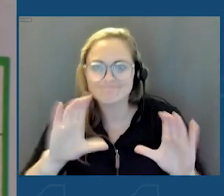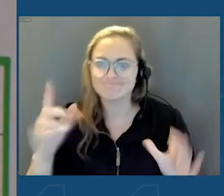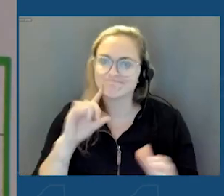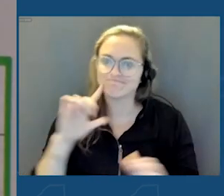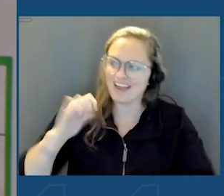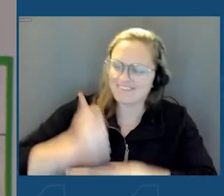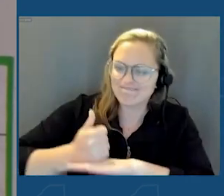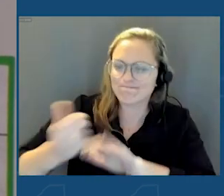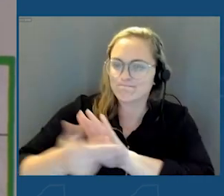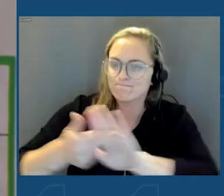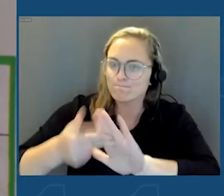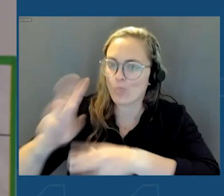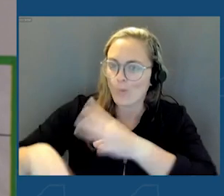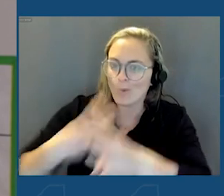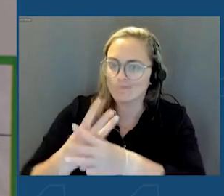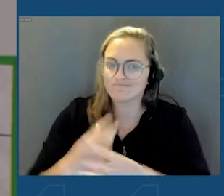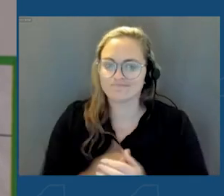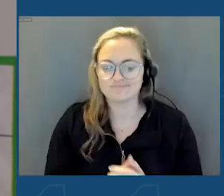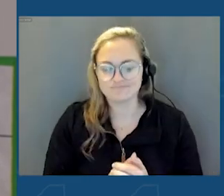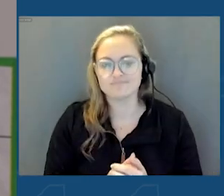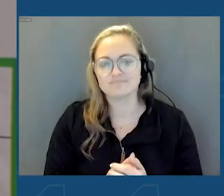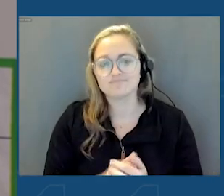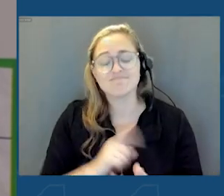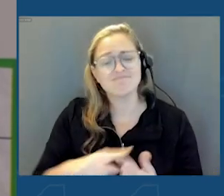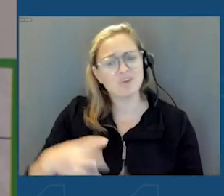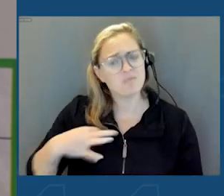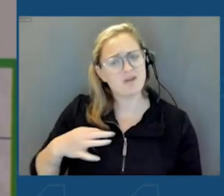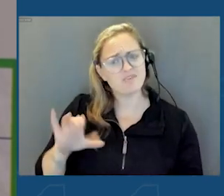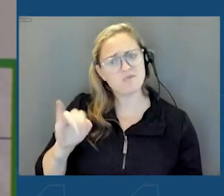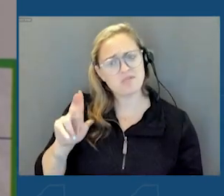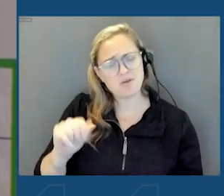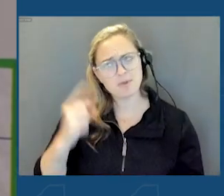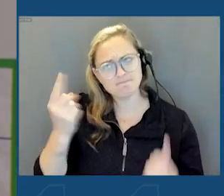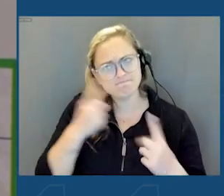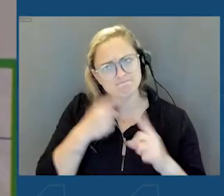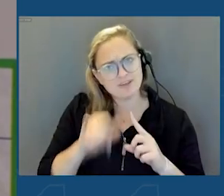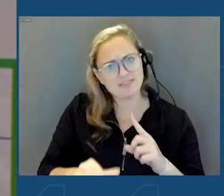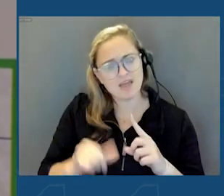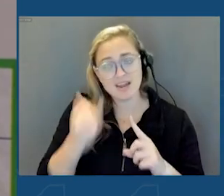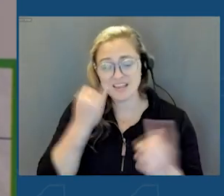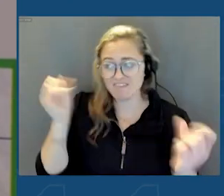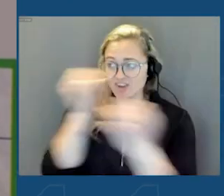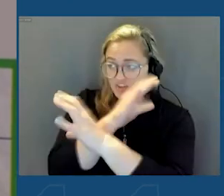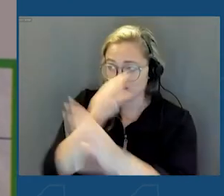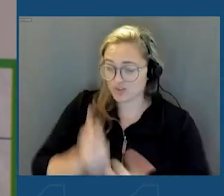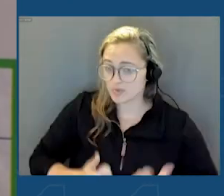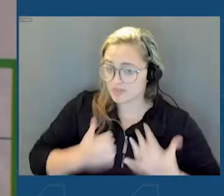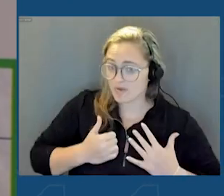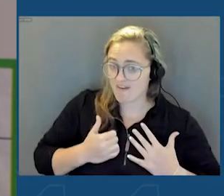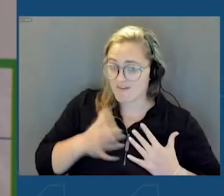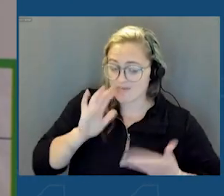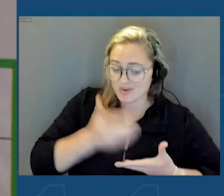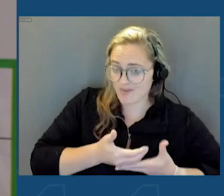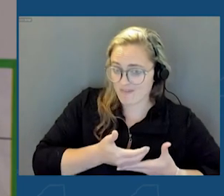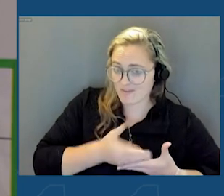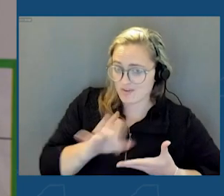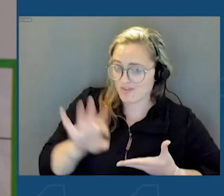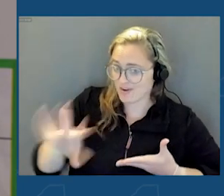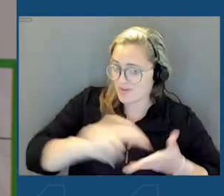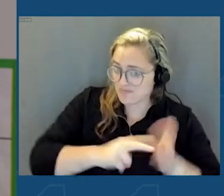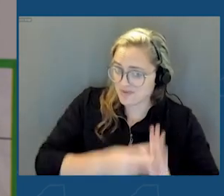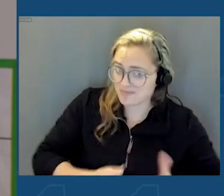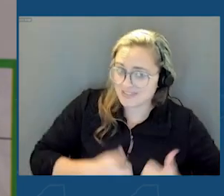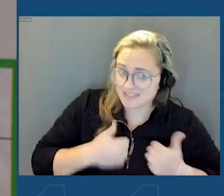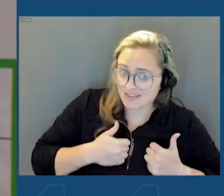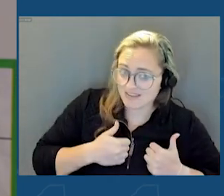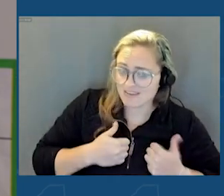on the world." When applying to Columbia, I considered this, and if I dreamed of inspiring Amelia to find her purpose and achieve her